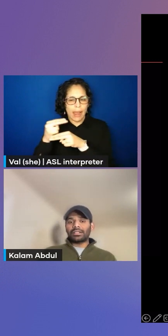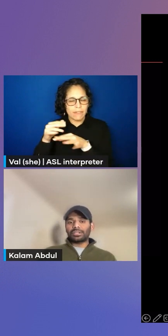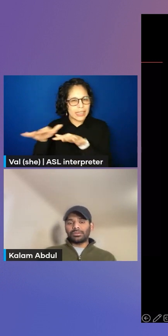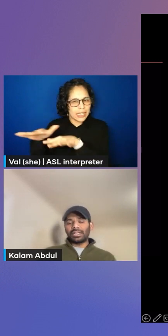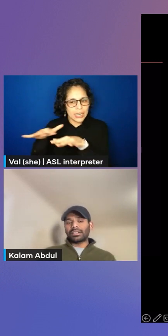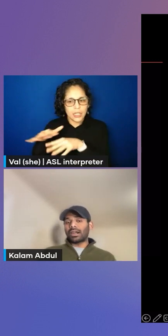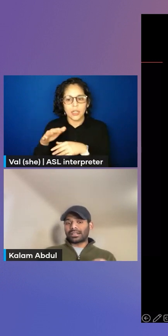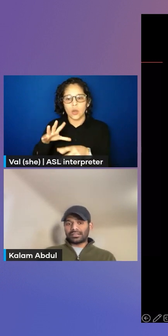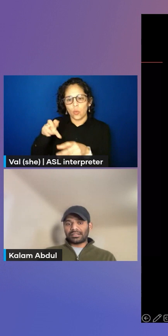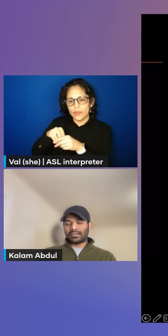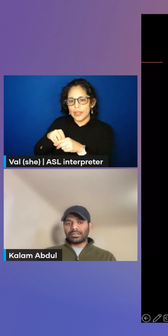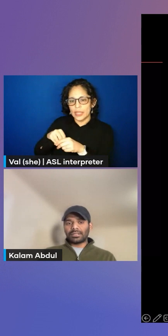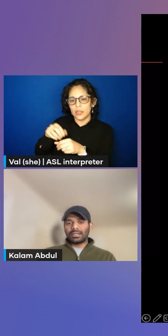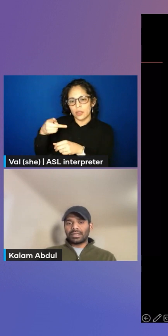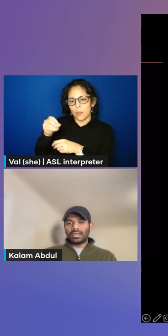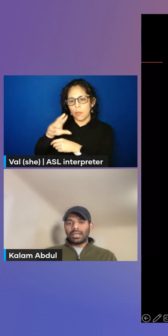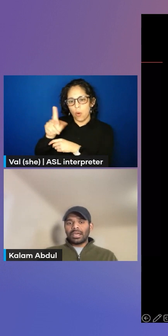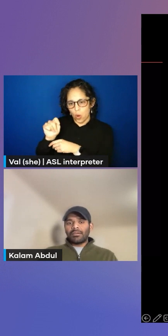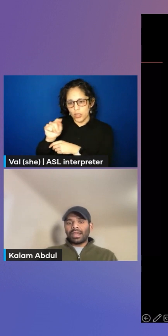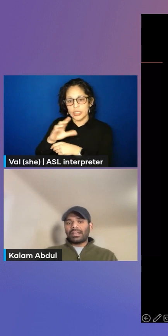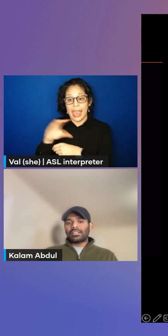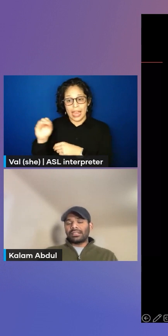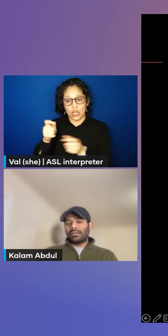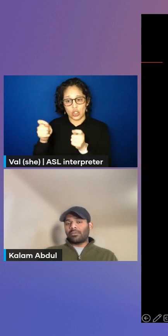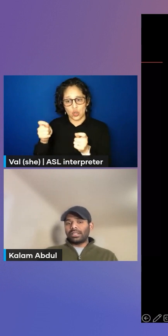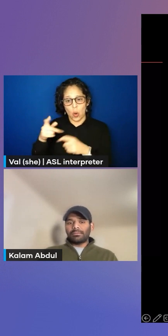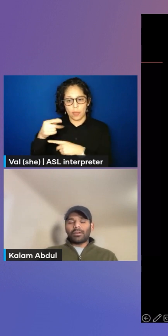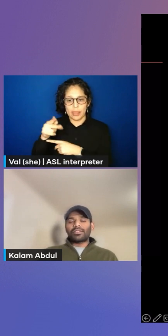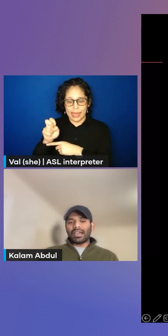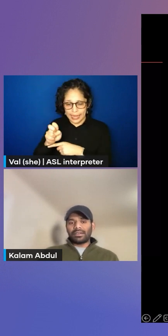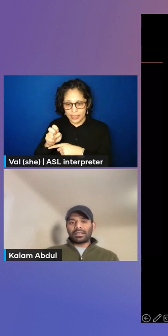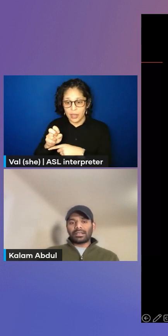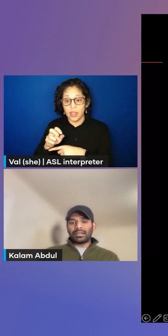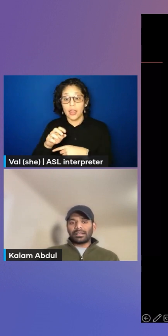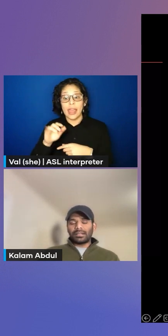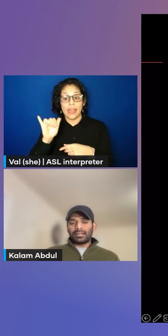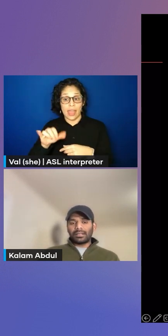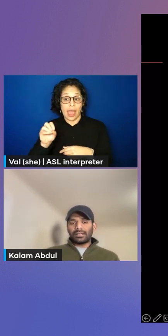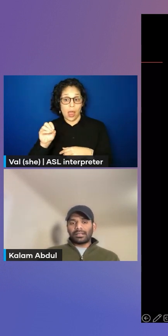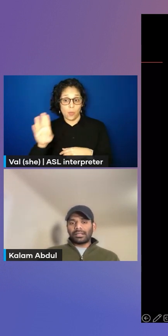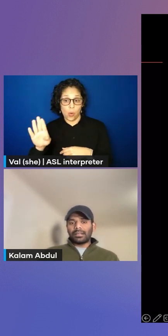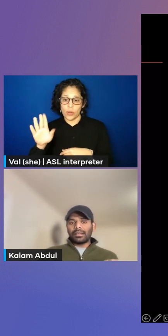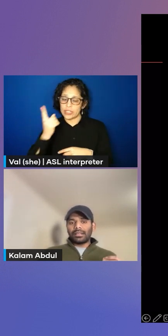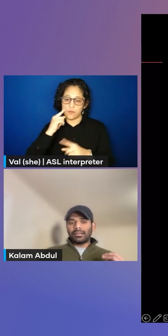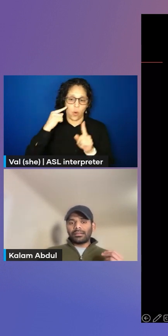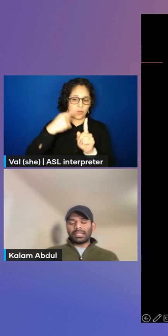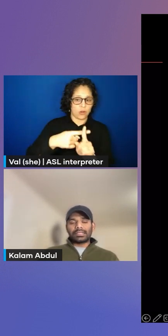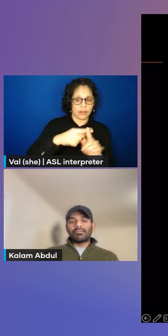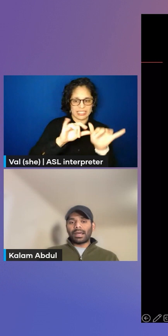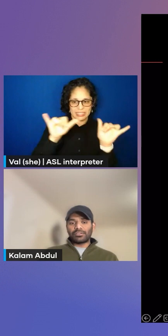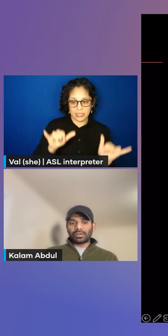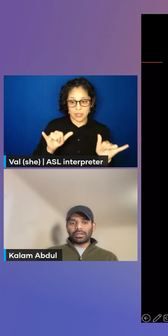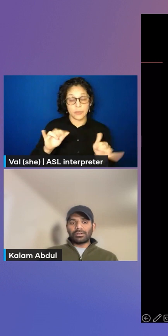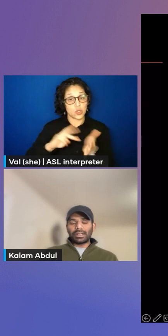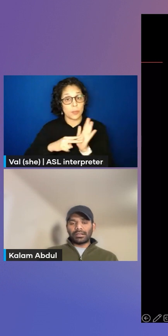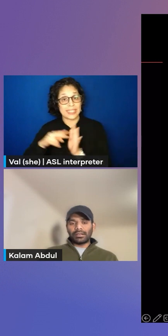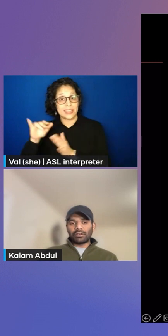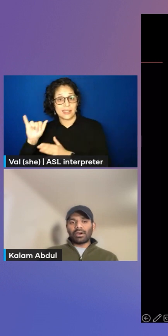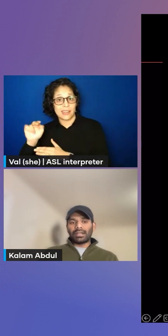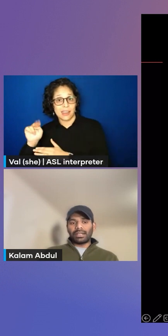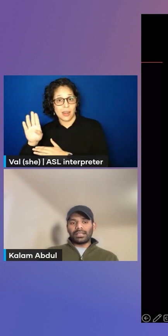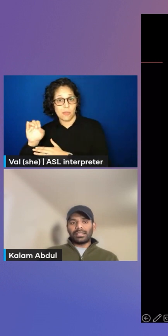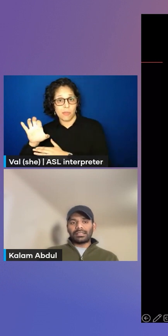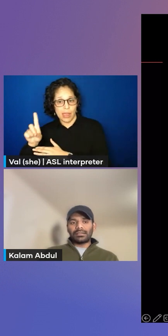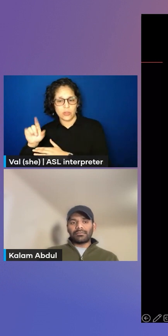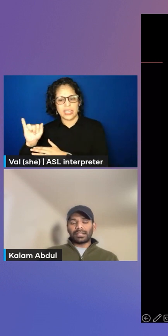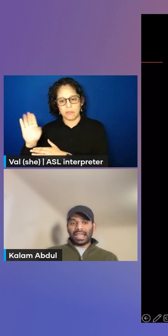traffic to the target systems, right? So in the only inbound traffic the self-managed worker node